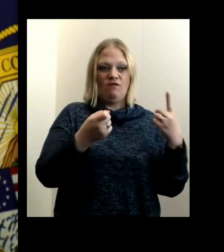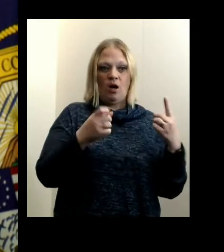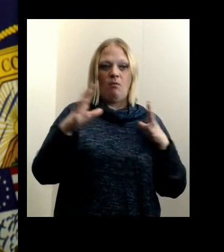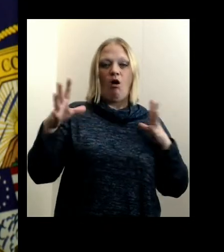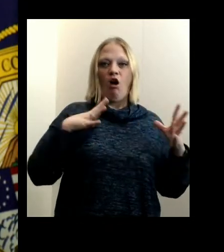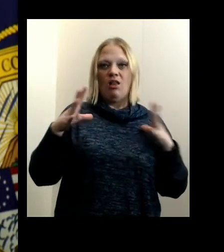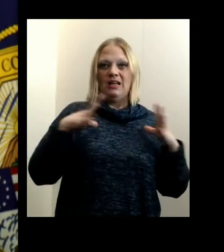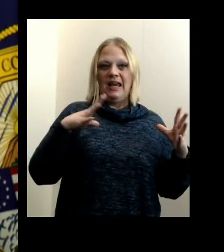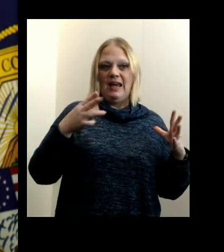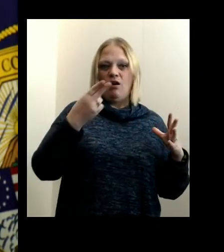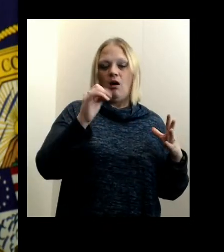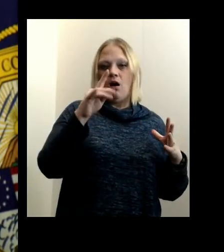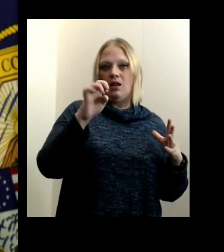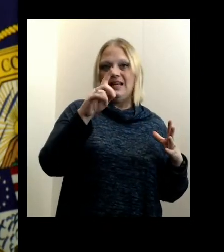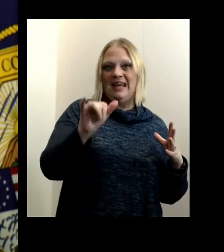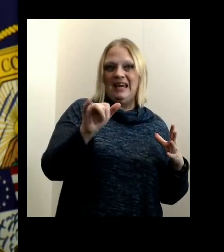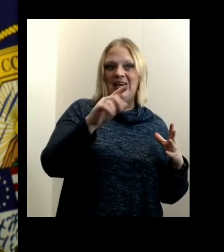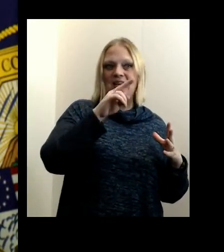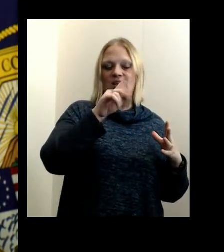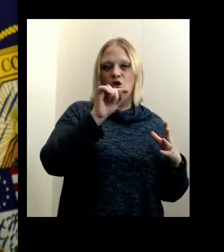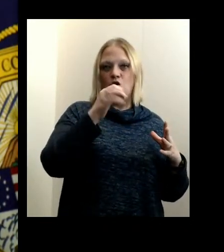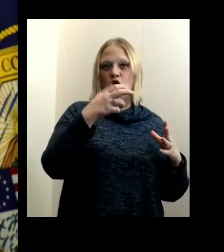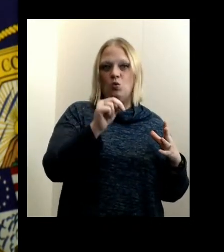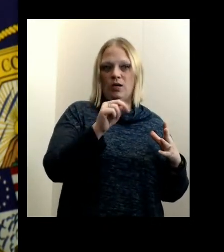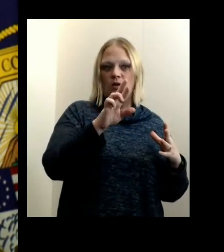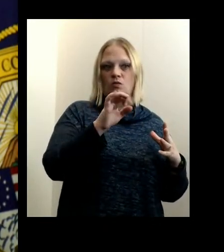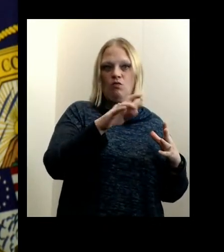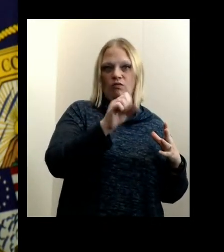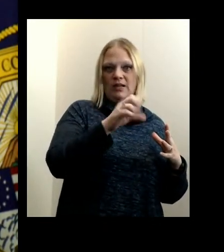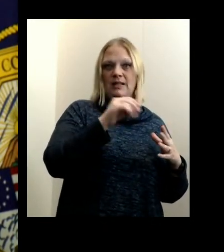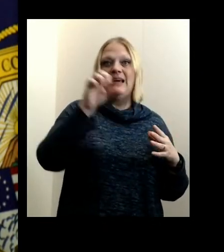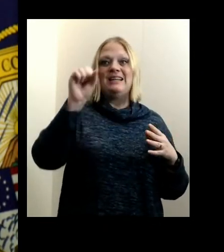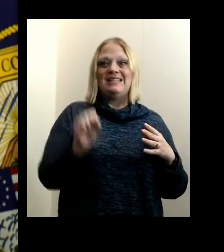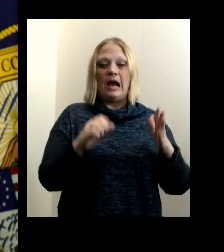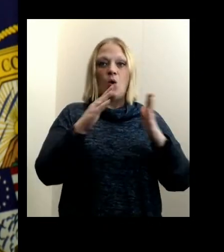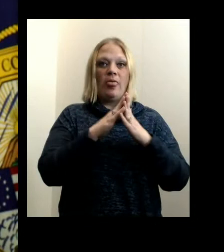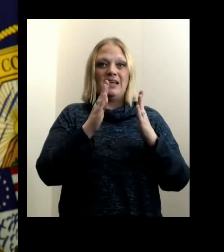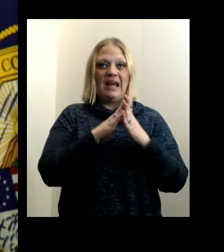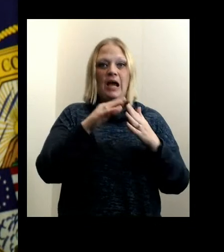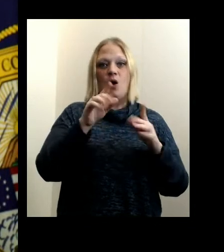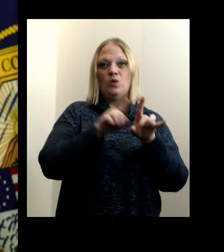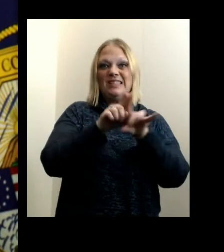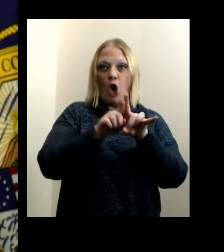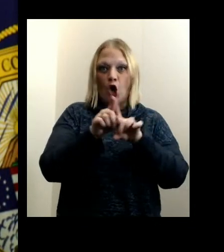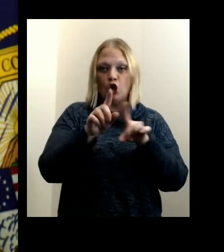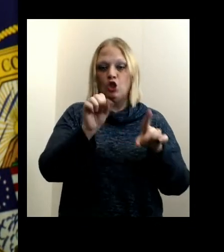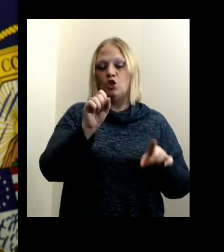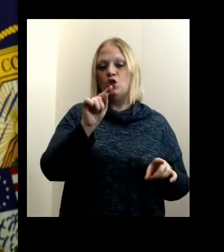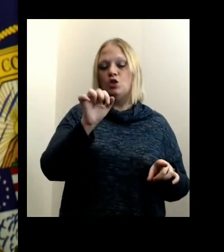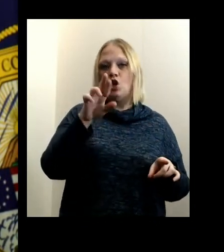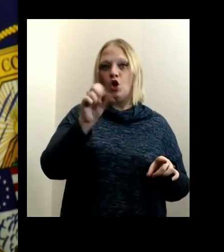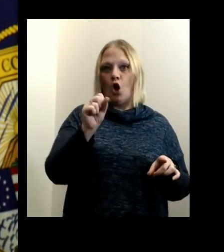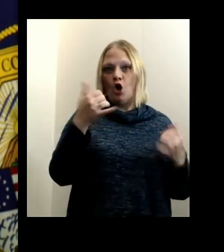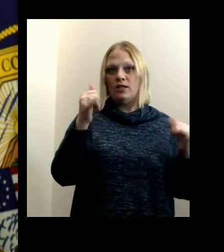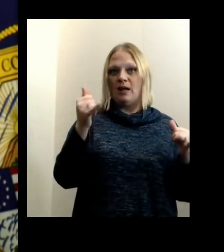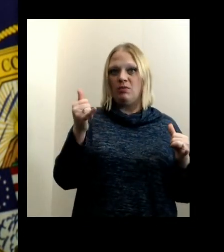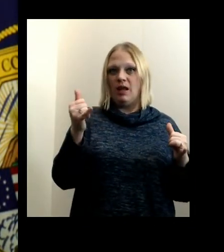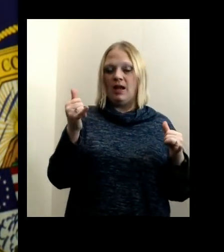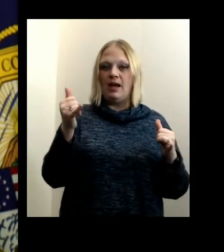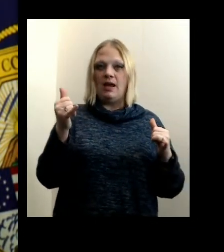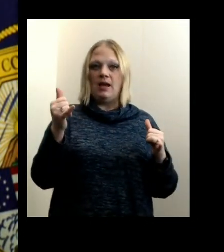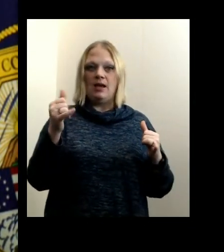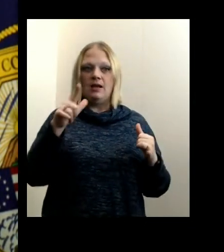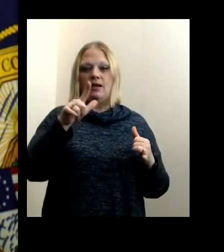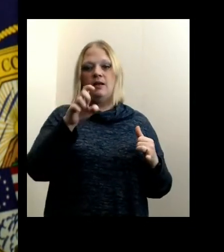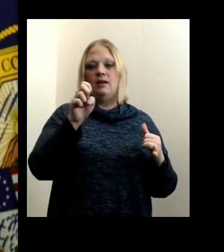also monitoring and aware of multiple cases associated with the Southtown Stars, which play out of